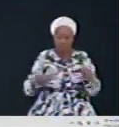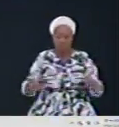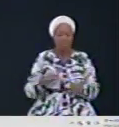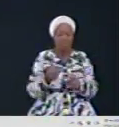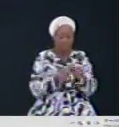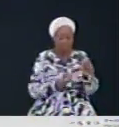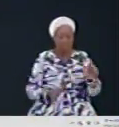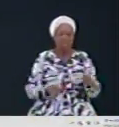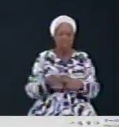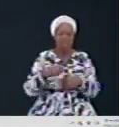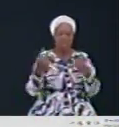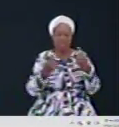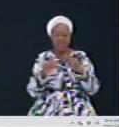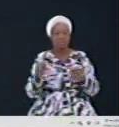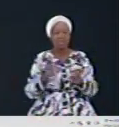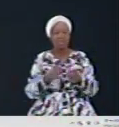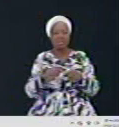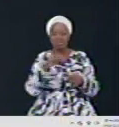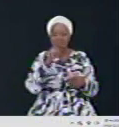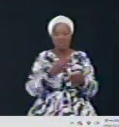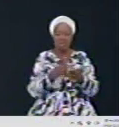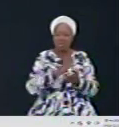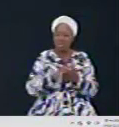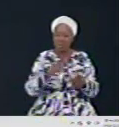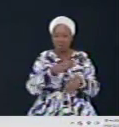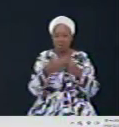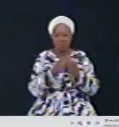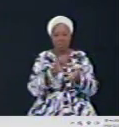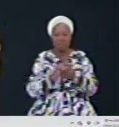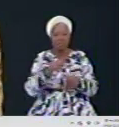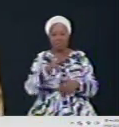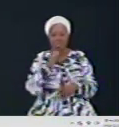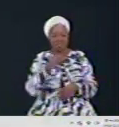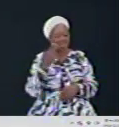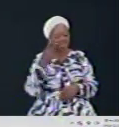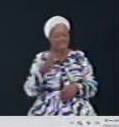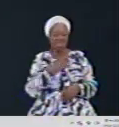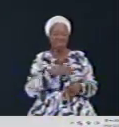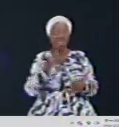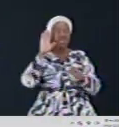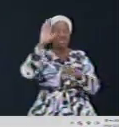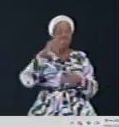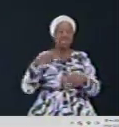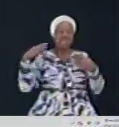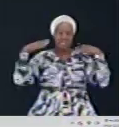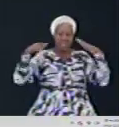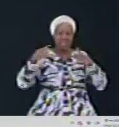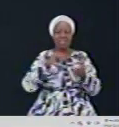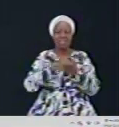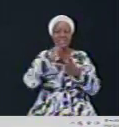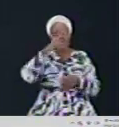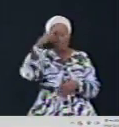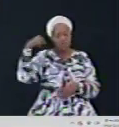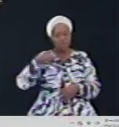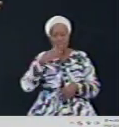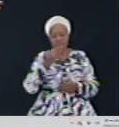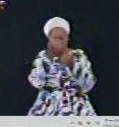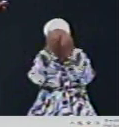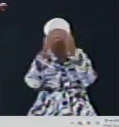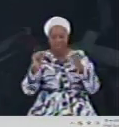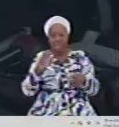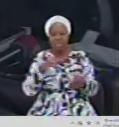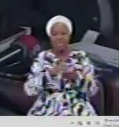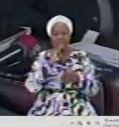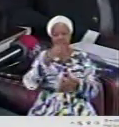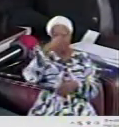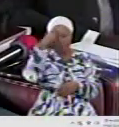sinning, or unrighteous, and all that, he will not send his angel. It is because we obey him. It is